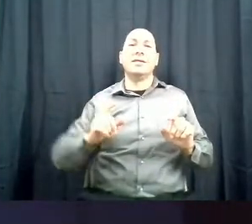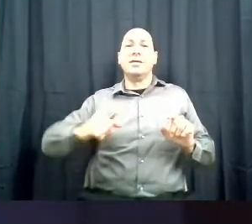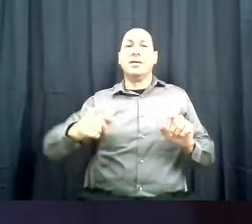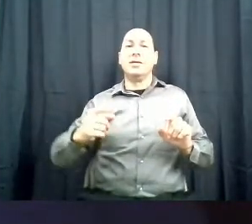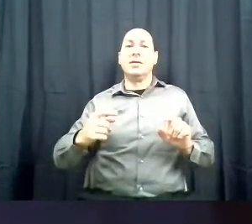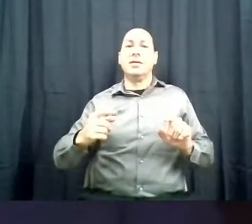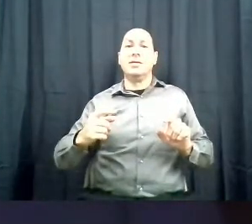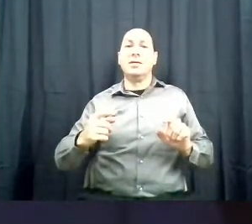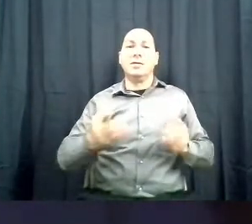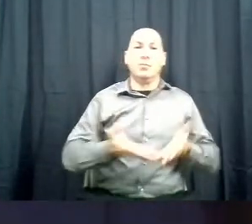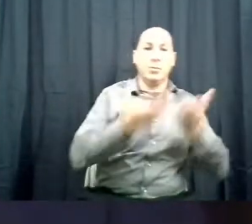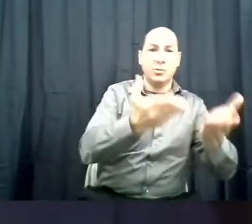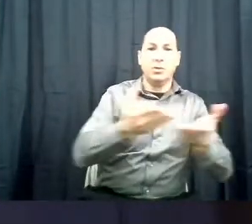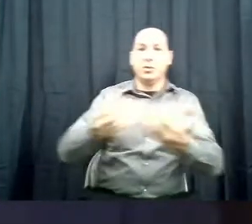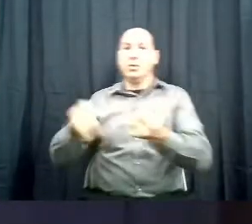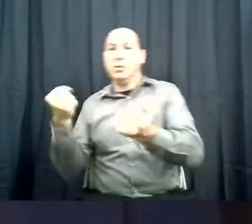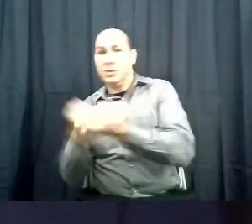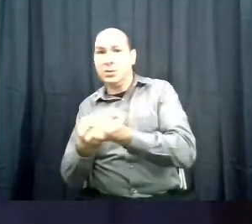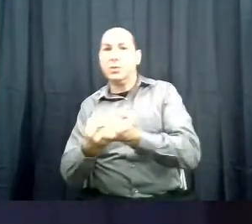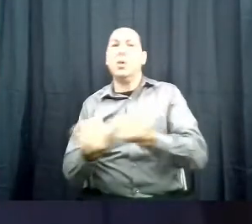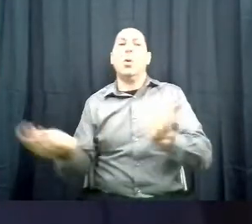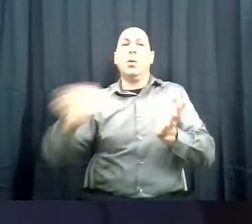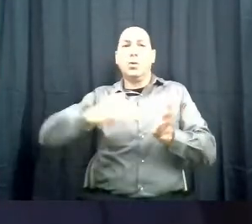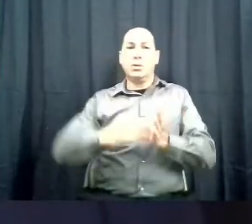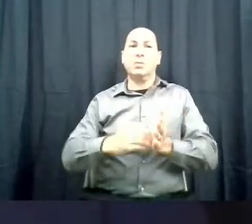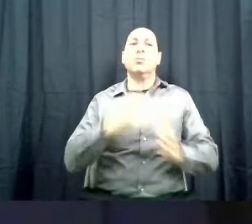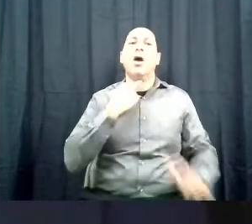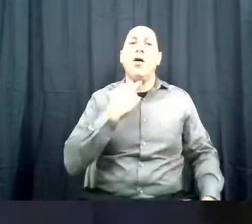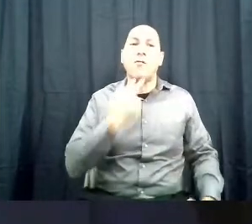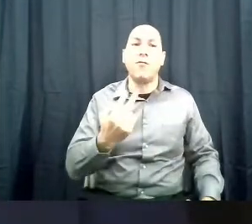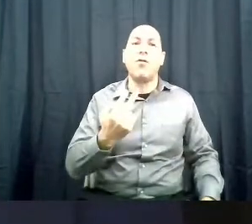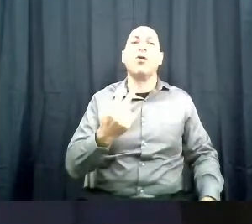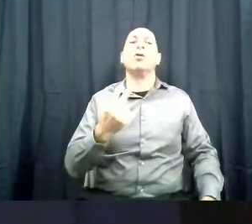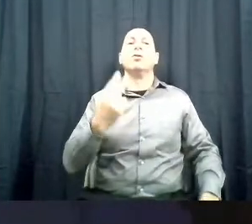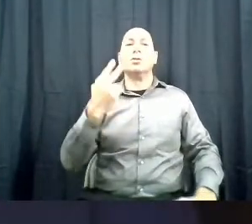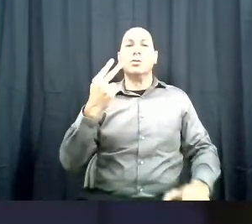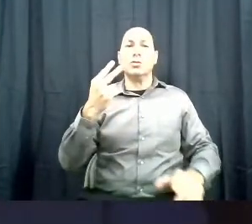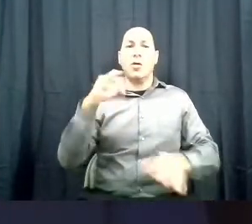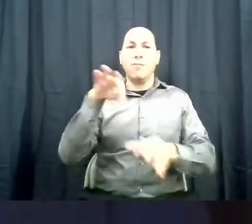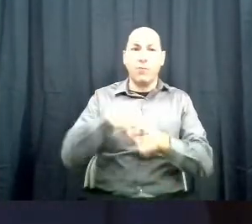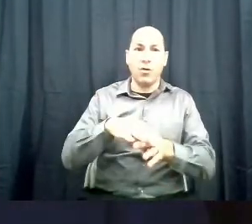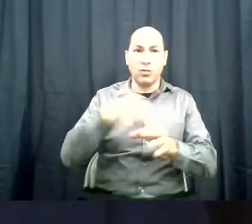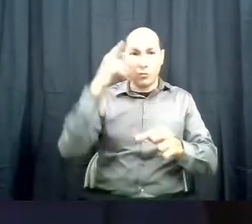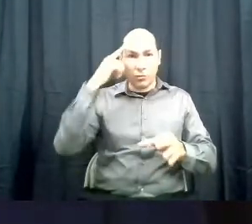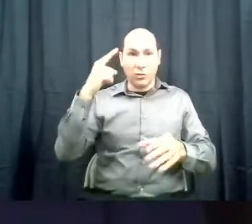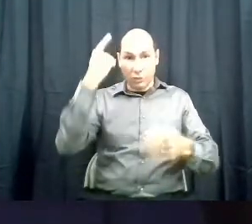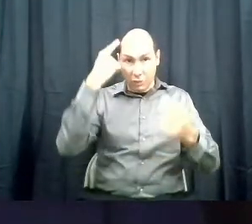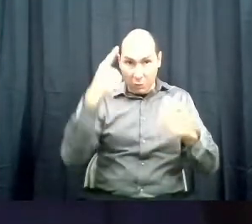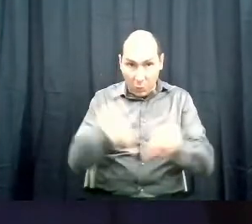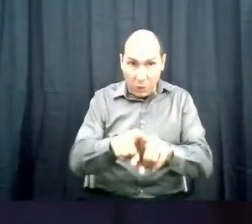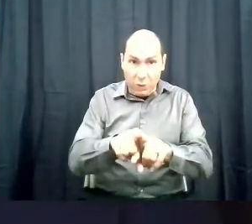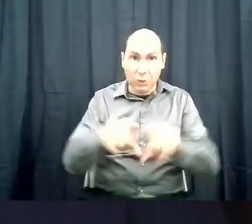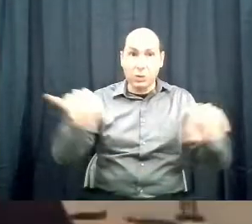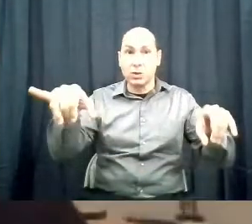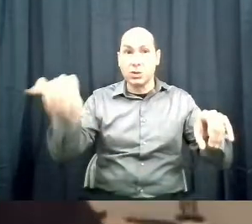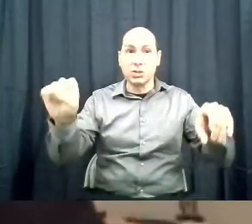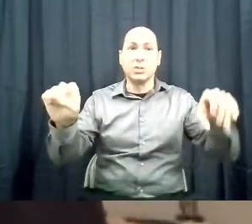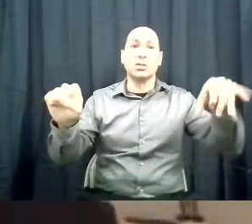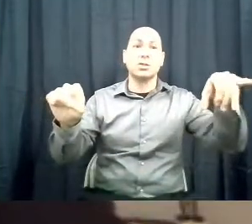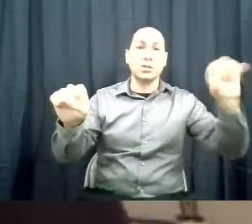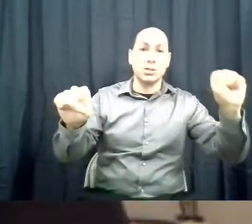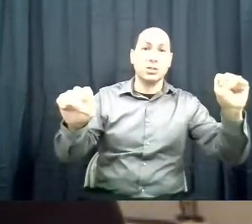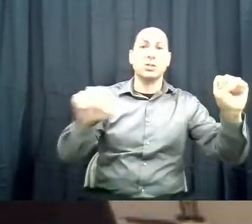I will again ask for a voice vote. Will all in favor say yes? Yes.